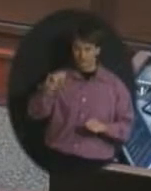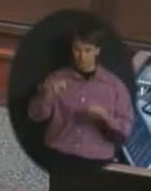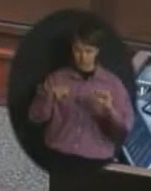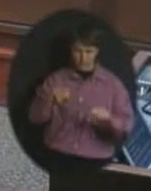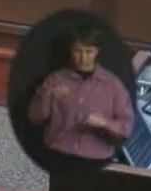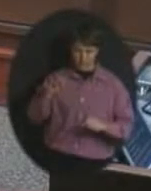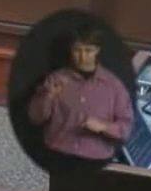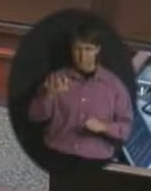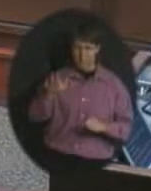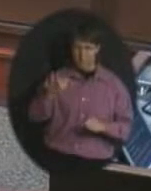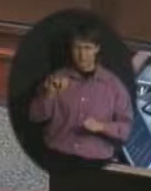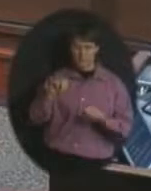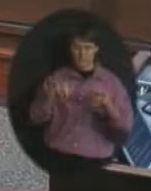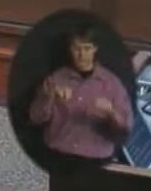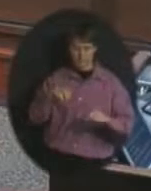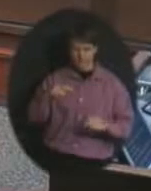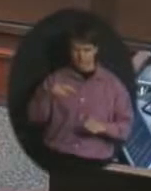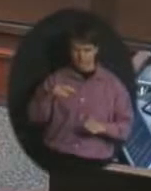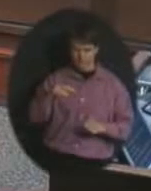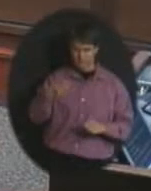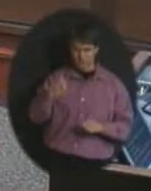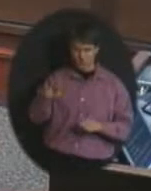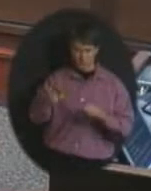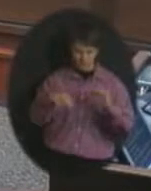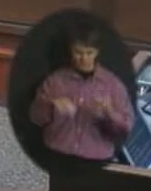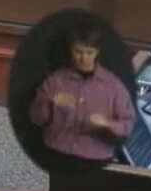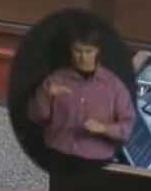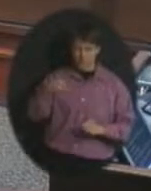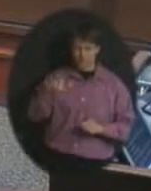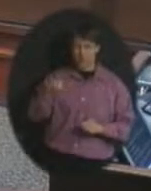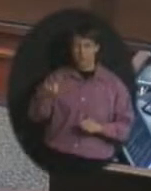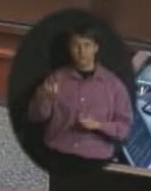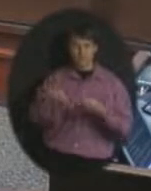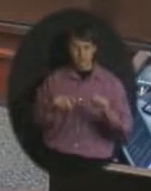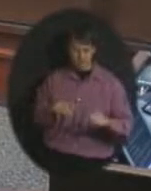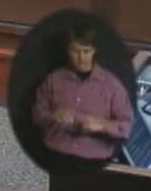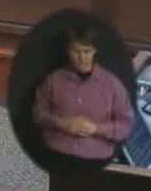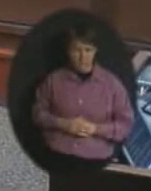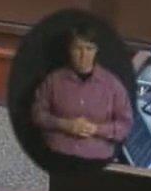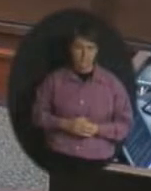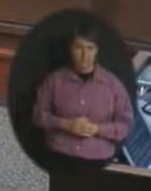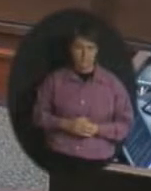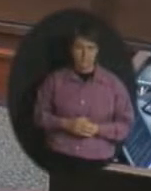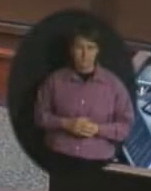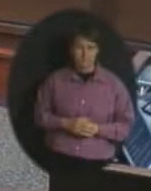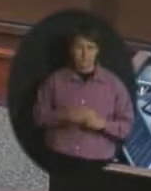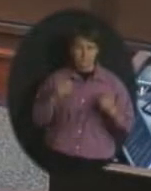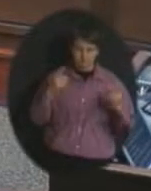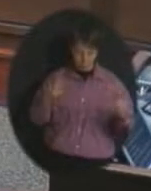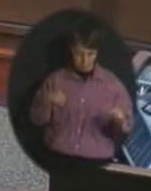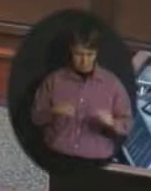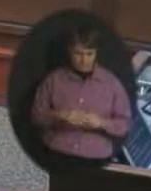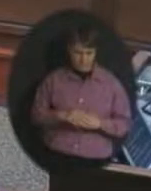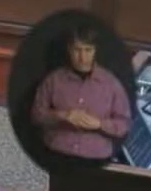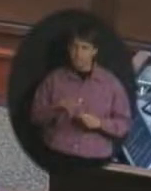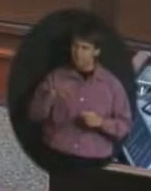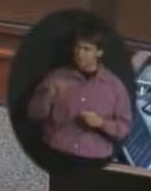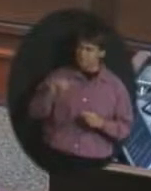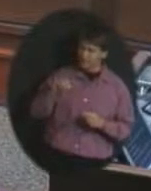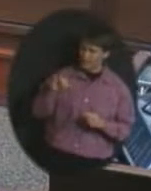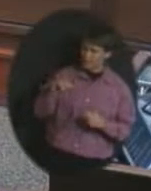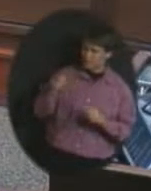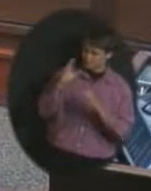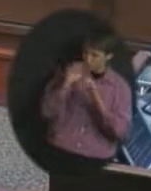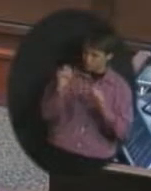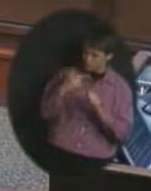Mrs. Martin? Yes. Mr. Parker? Yes. Mr. Polan? Yes. Motion carries. Madam President, I would move